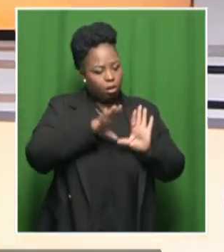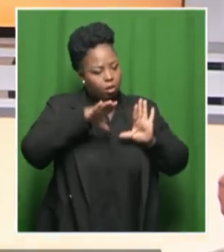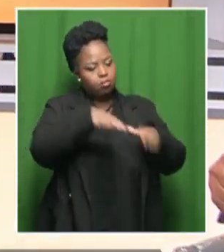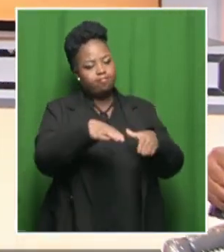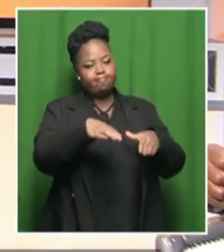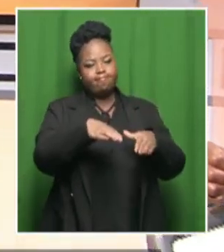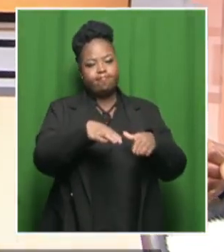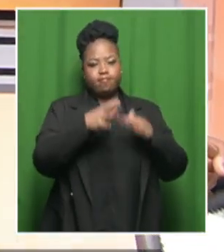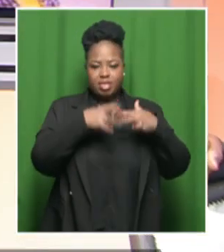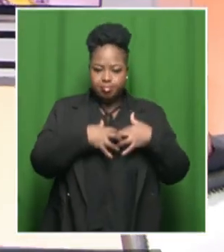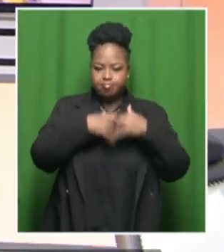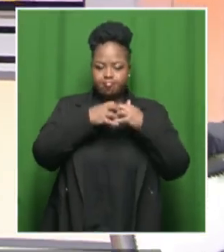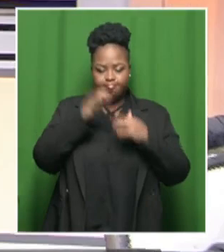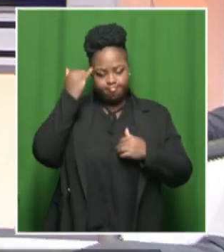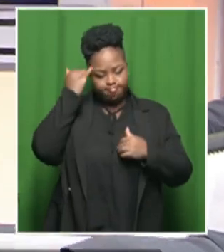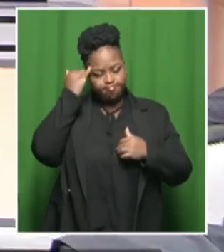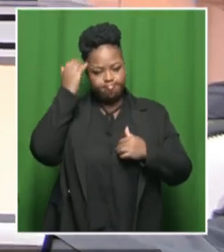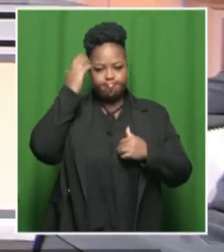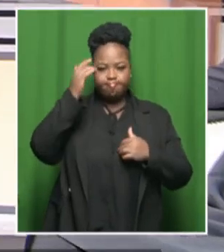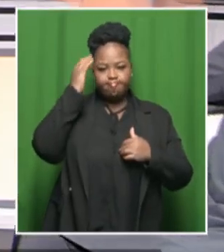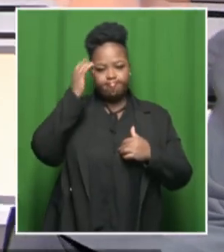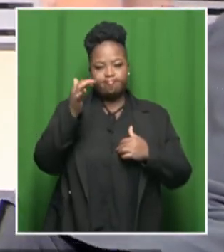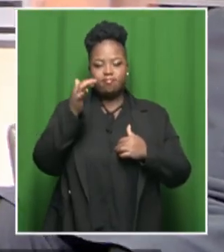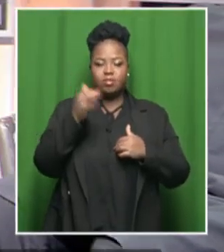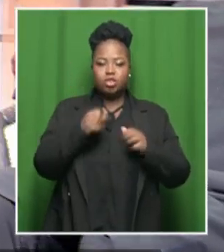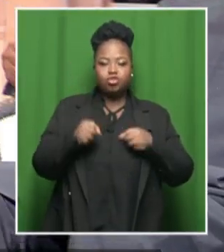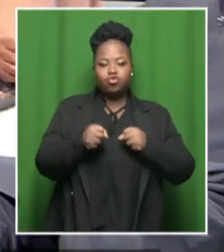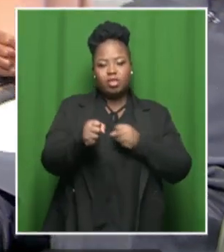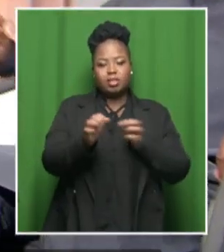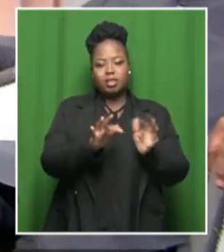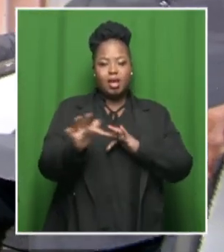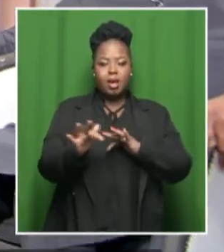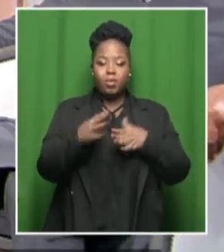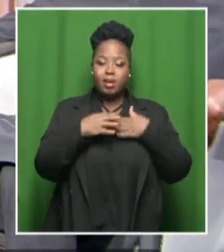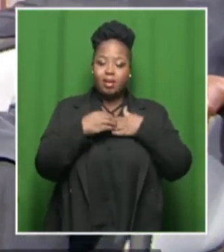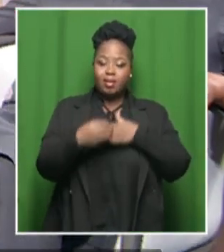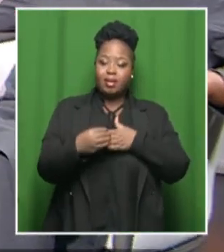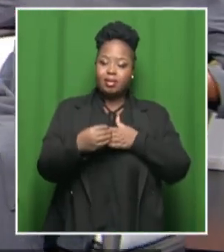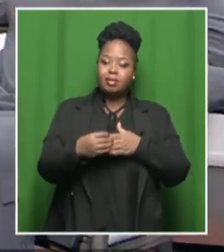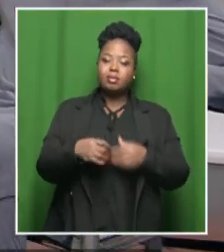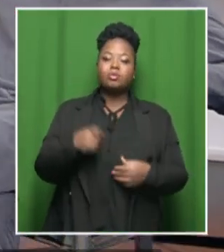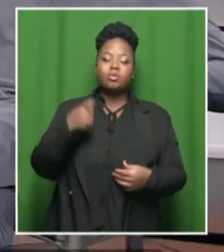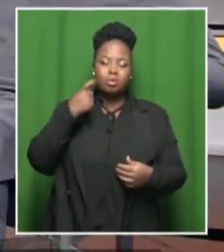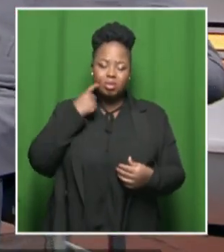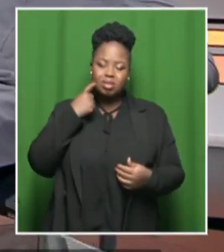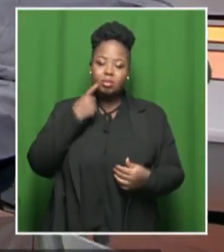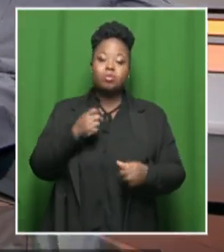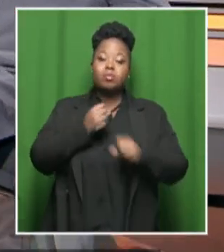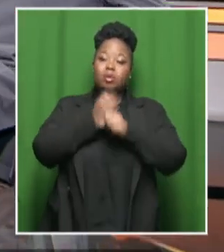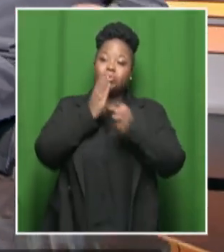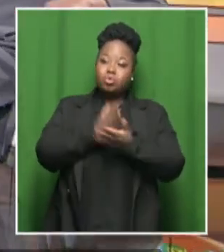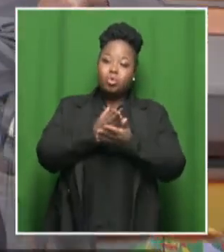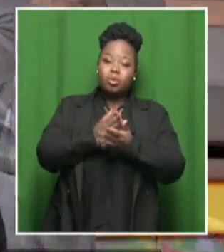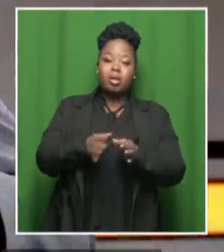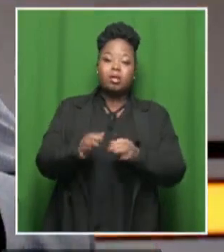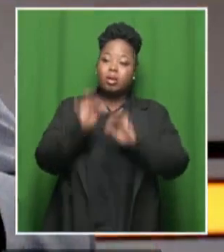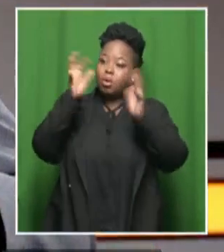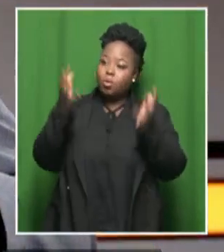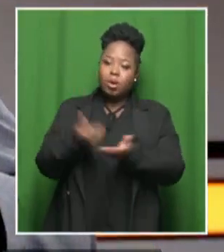place as a common leadership to face the realities of the world today,